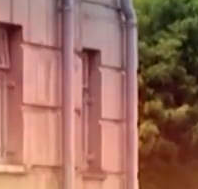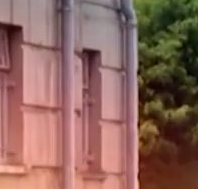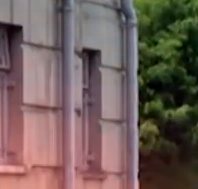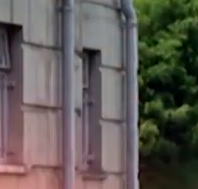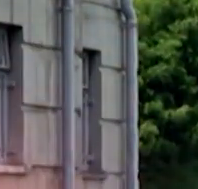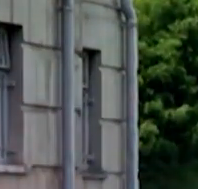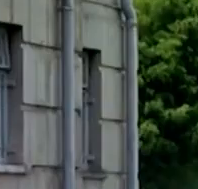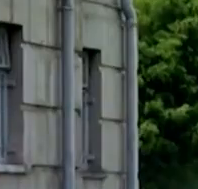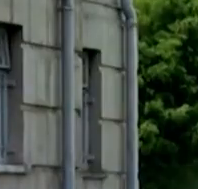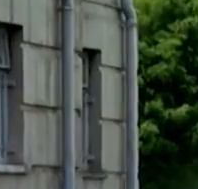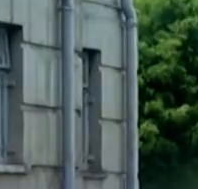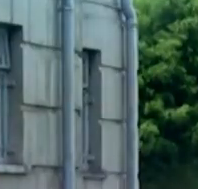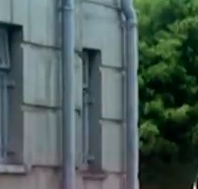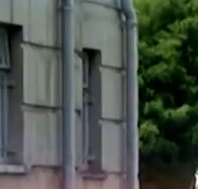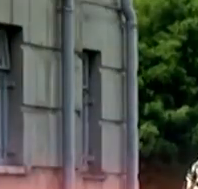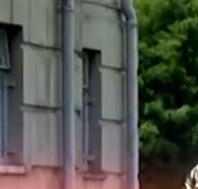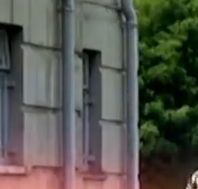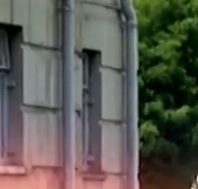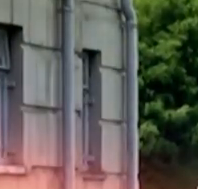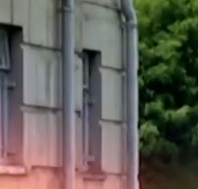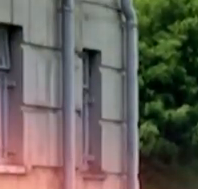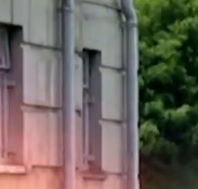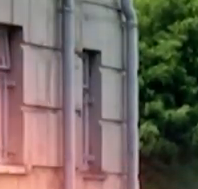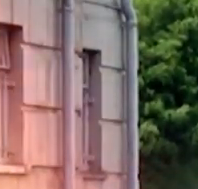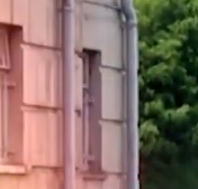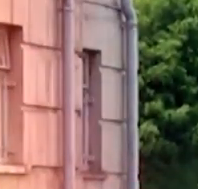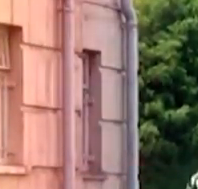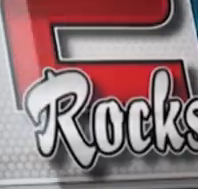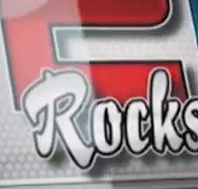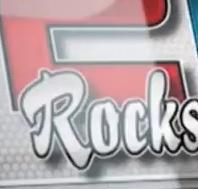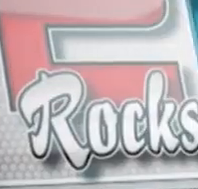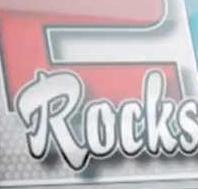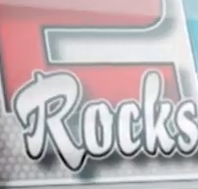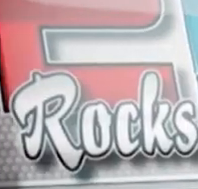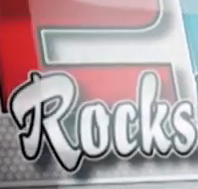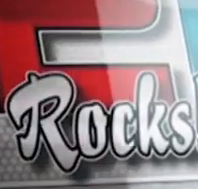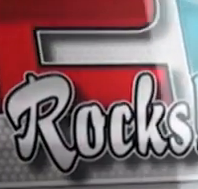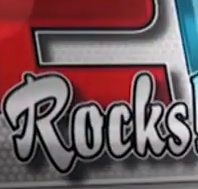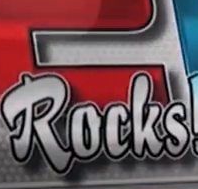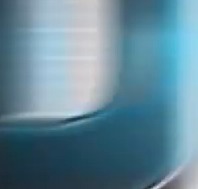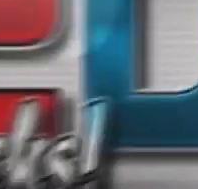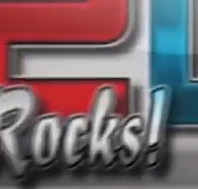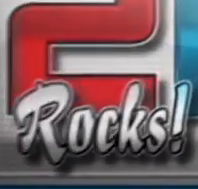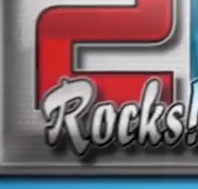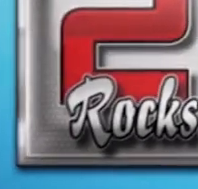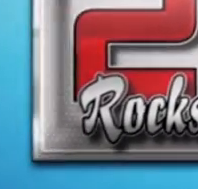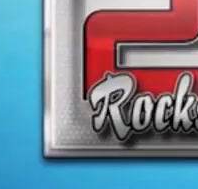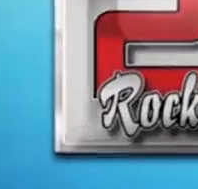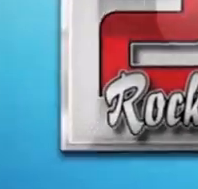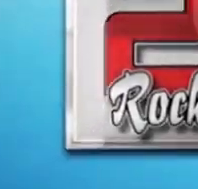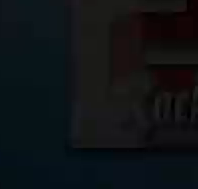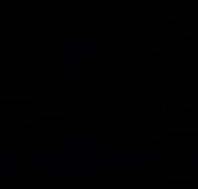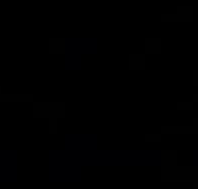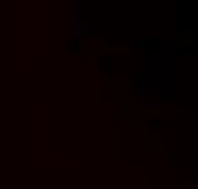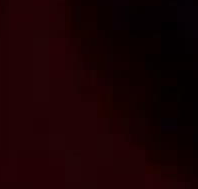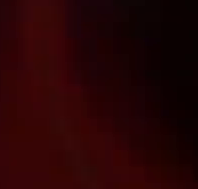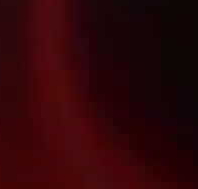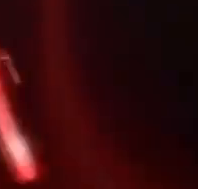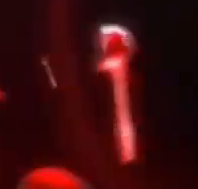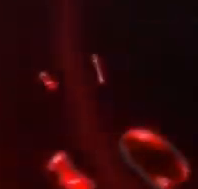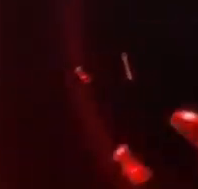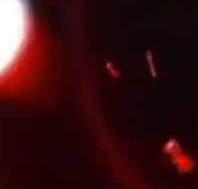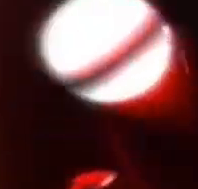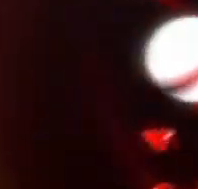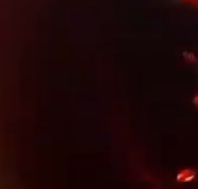My name is Enrico. I love listening to Today FM. Today FM rocks in Suba. Today's hit music on Today FM.